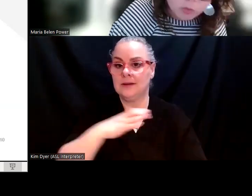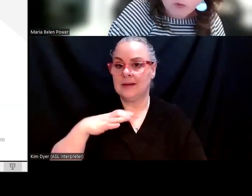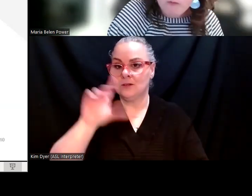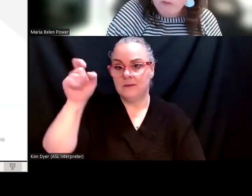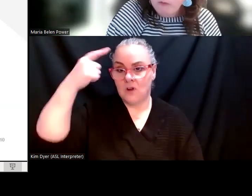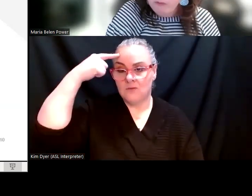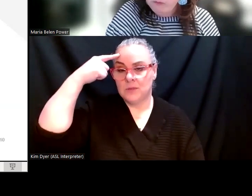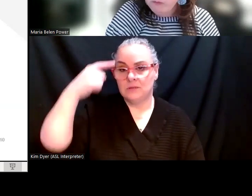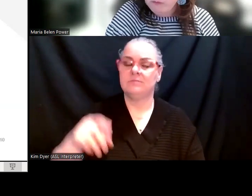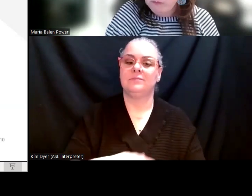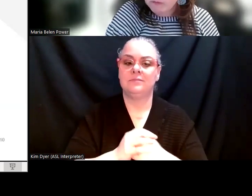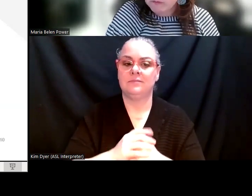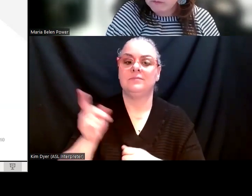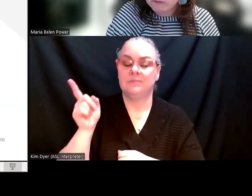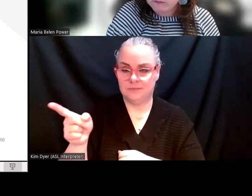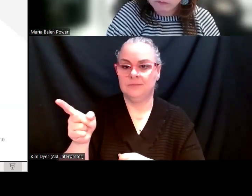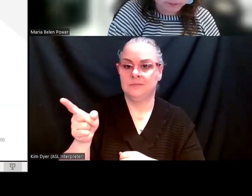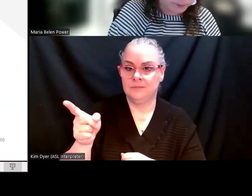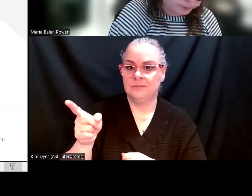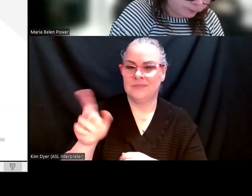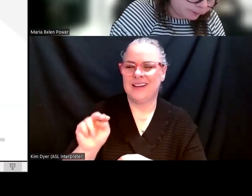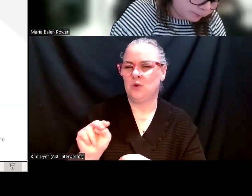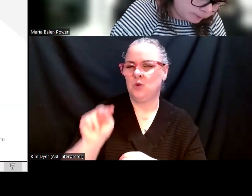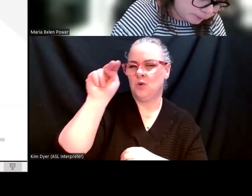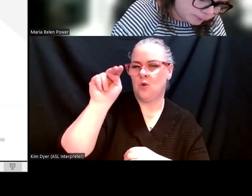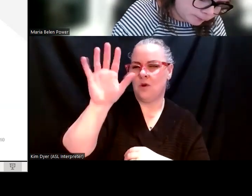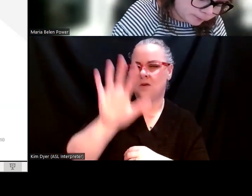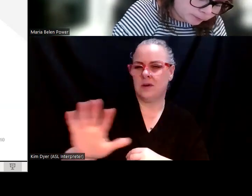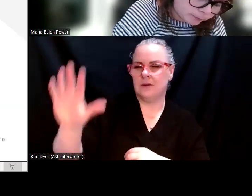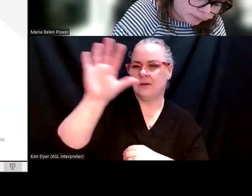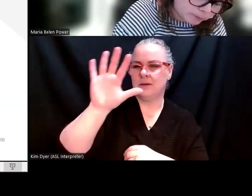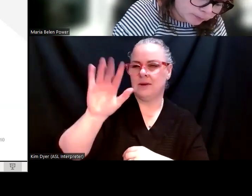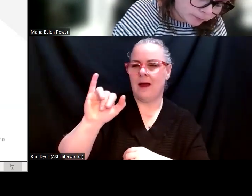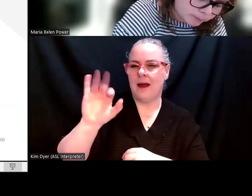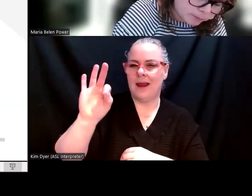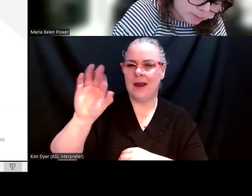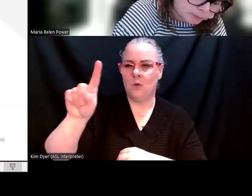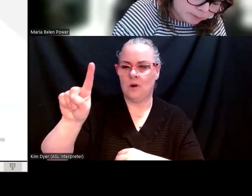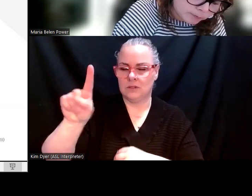so Pioneer, sort of northern Pioneer Valley, northern I-91.